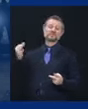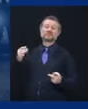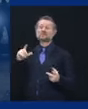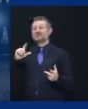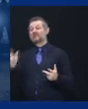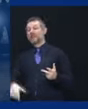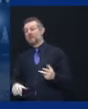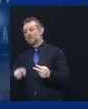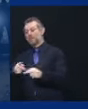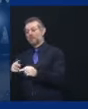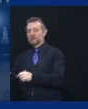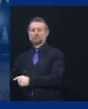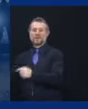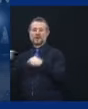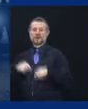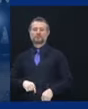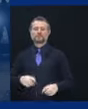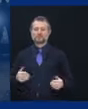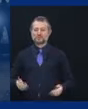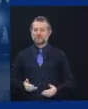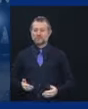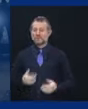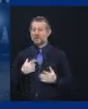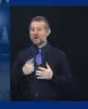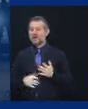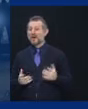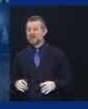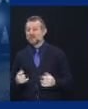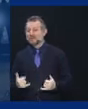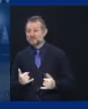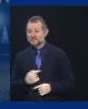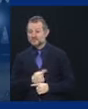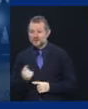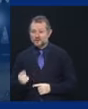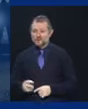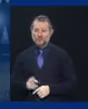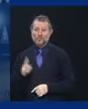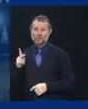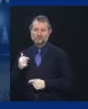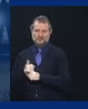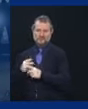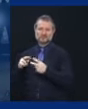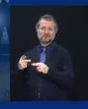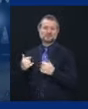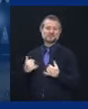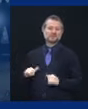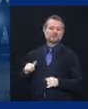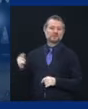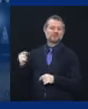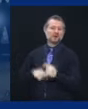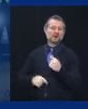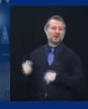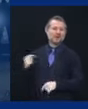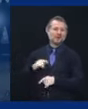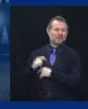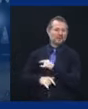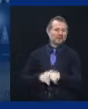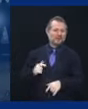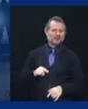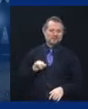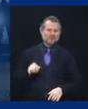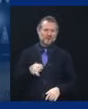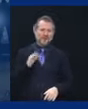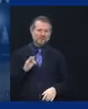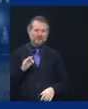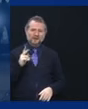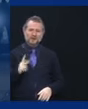today? The UK virus is still flying into JFK. The Brazil